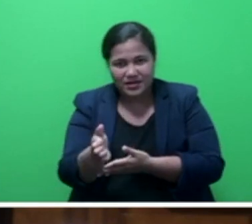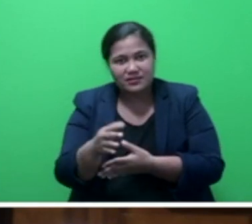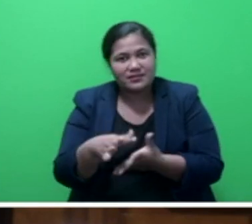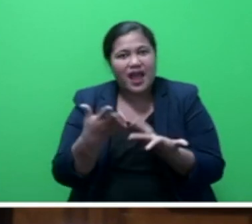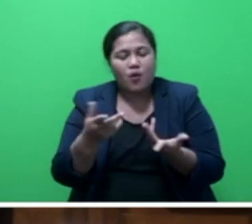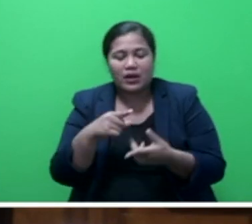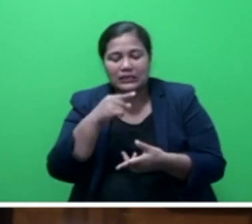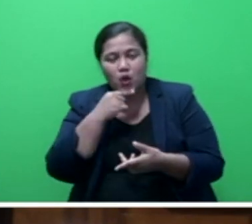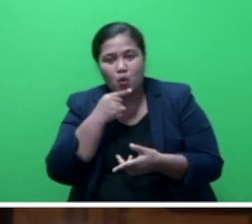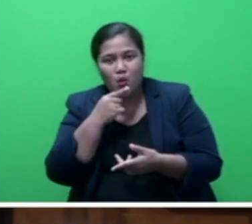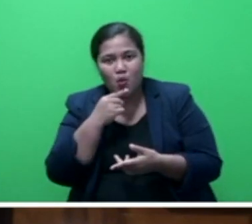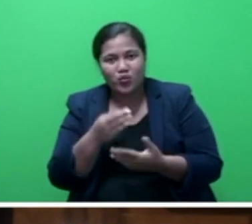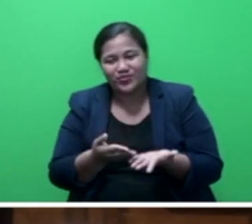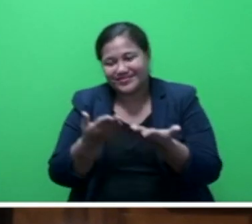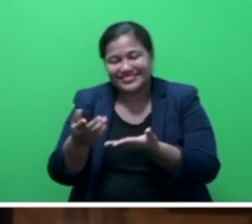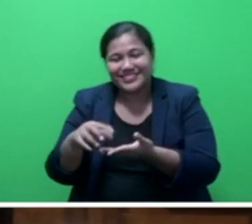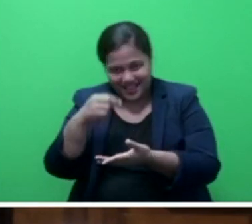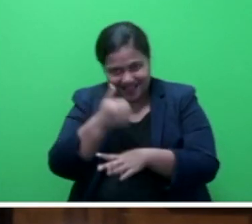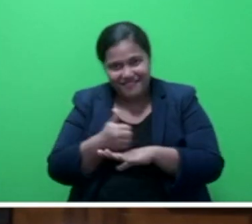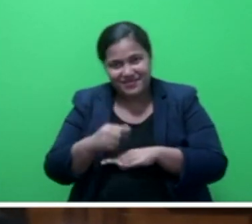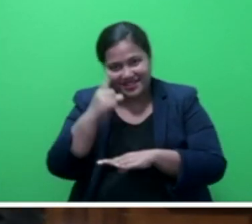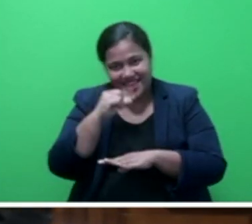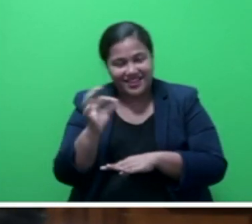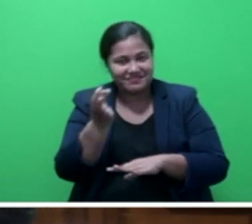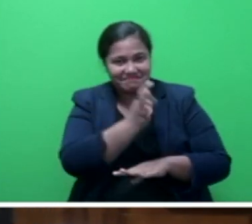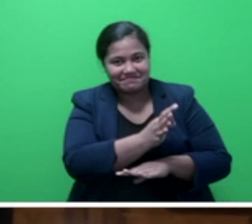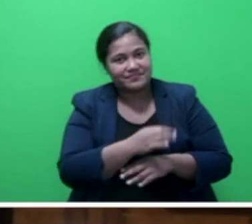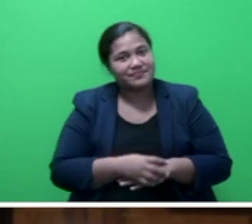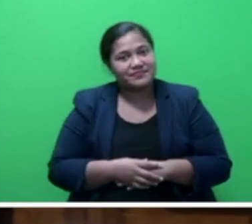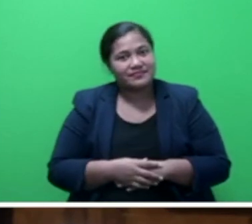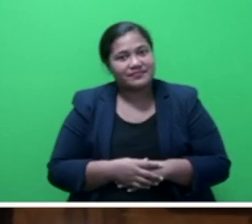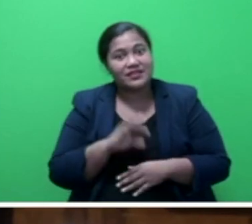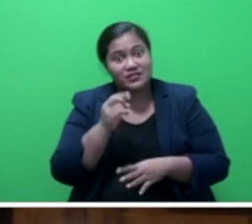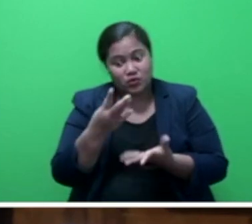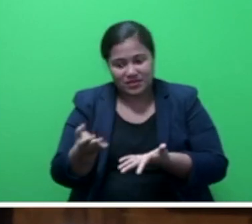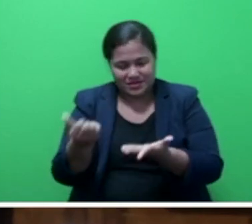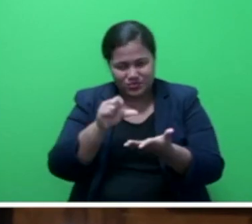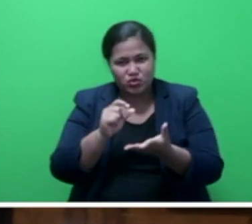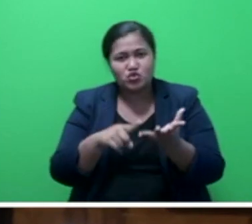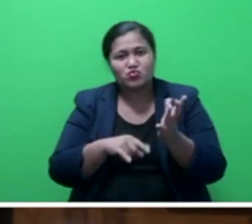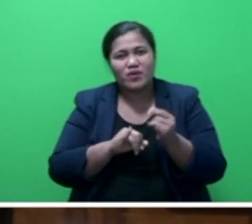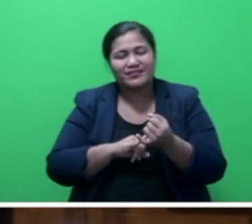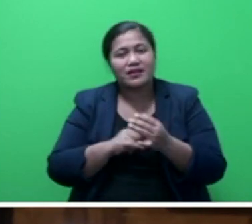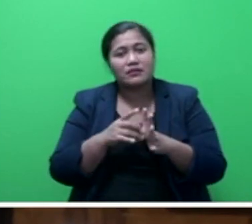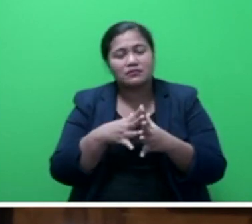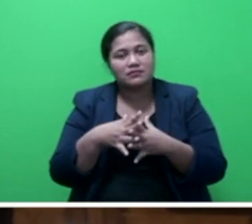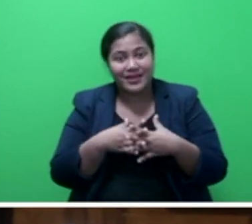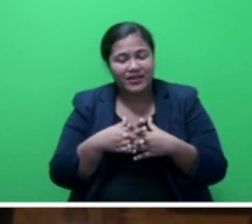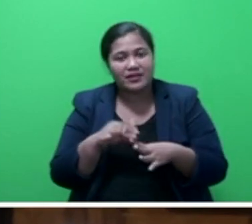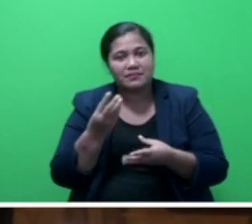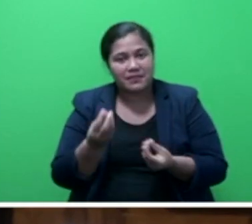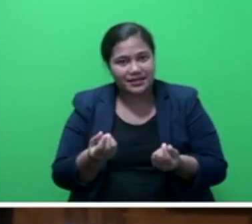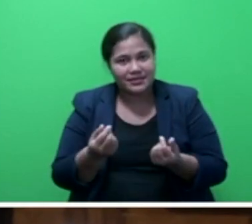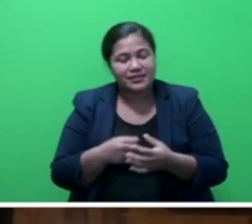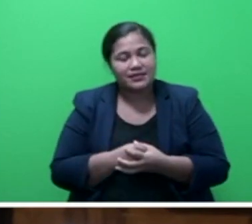loans to government, 210 US dollars. And Mr. Speaker, sir, they are in the